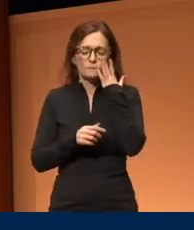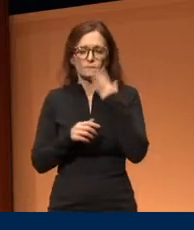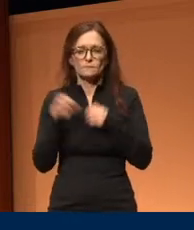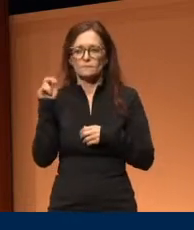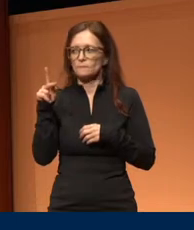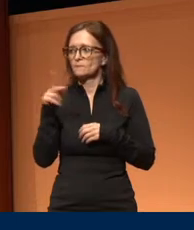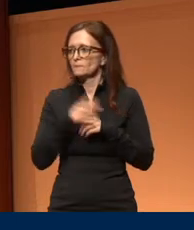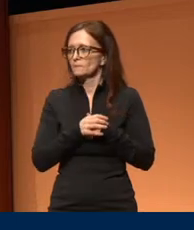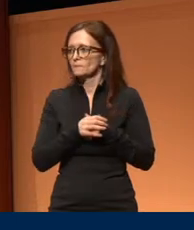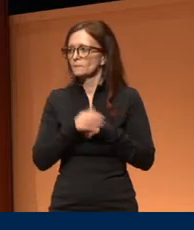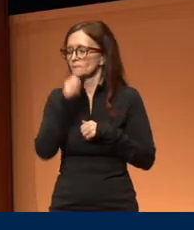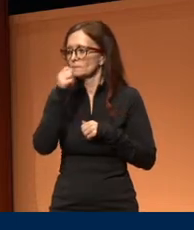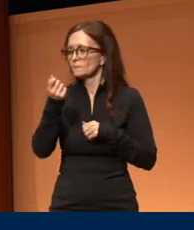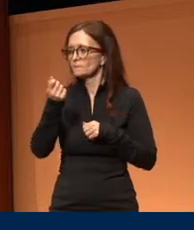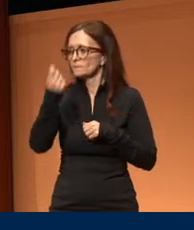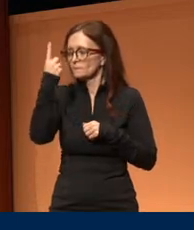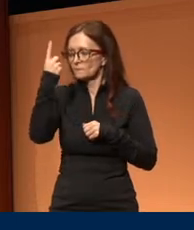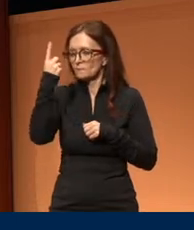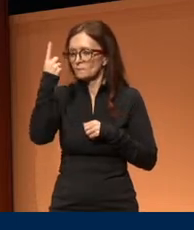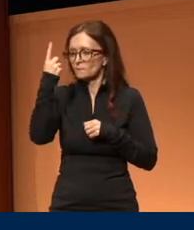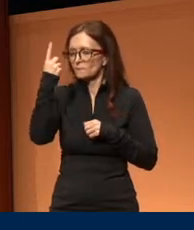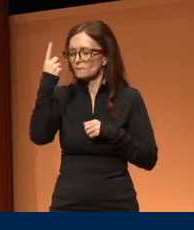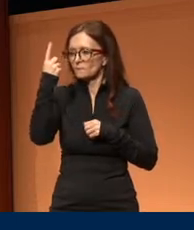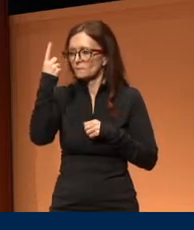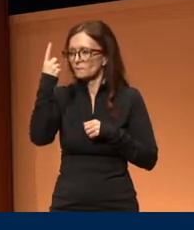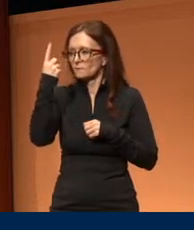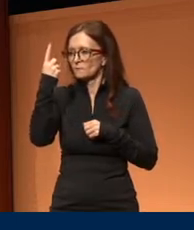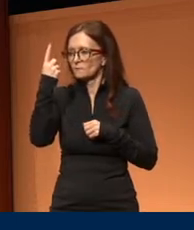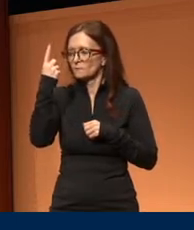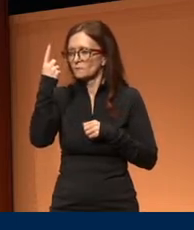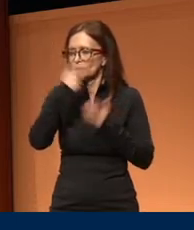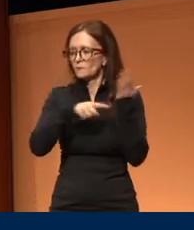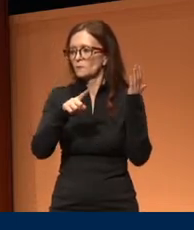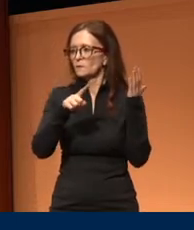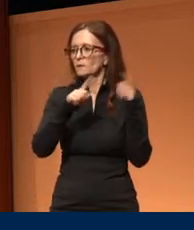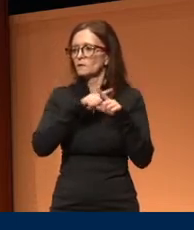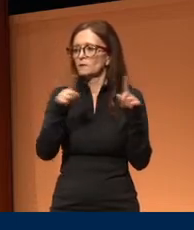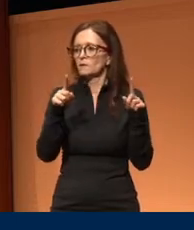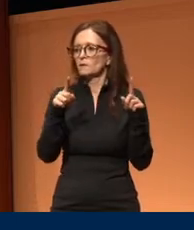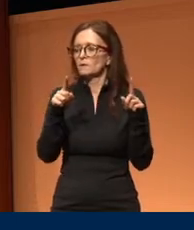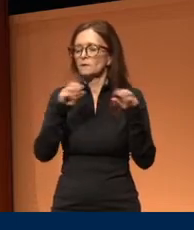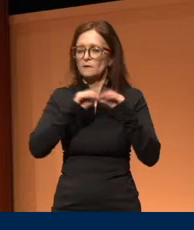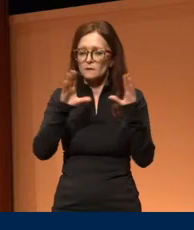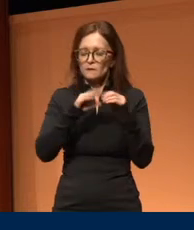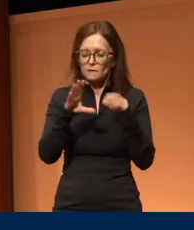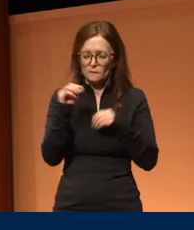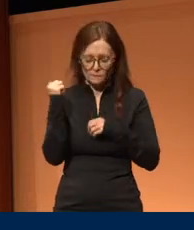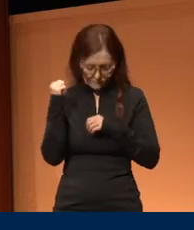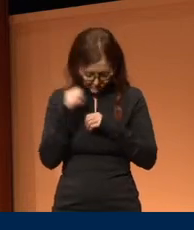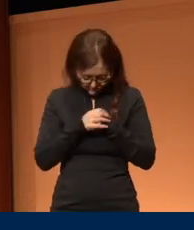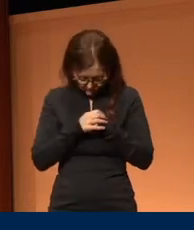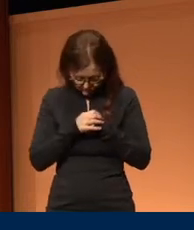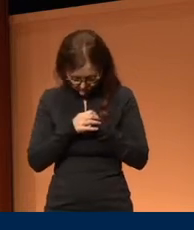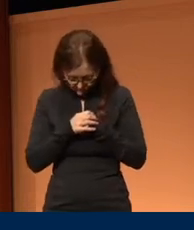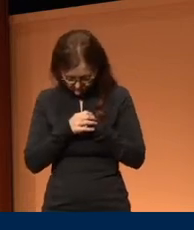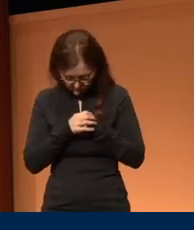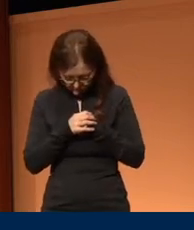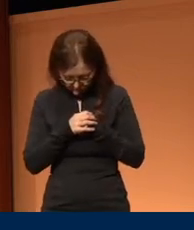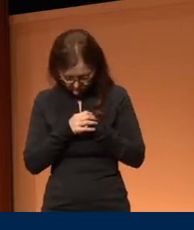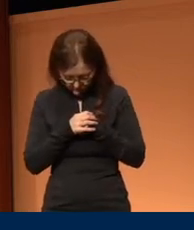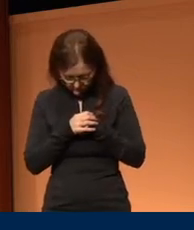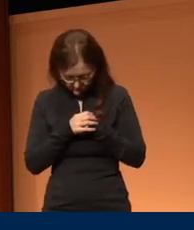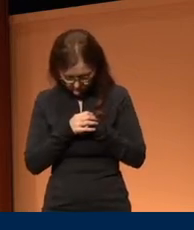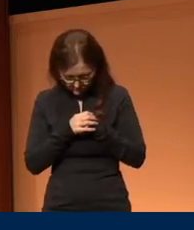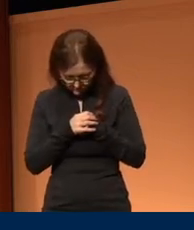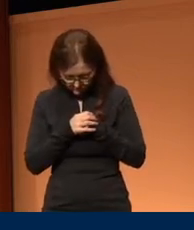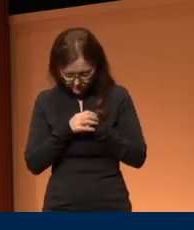Okay, so I didn't quite get the gist of the questions, but I just wanted to pick up on something you said about how totalitarian